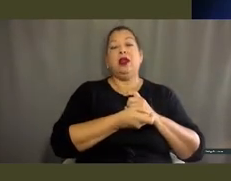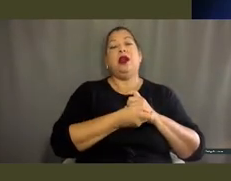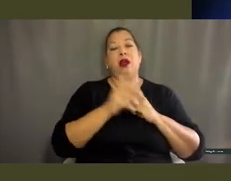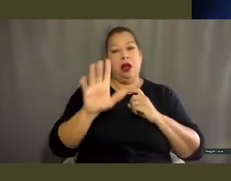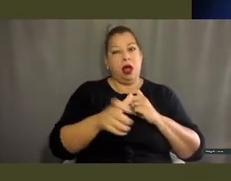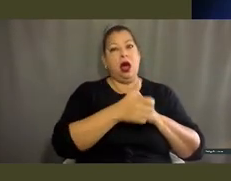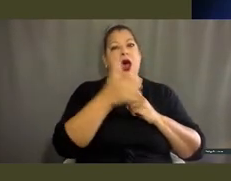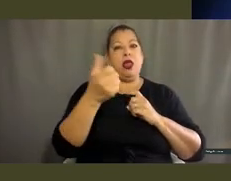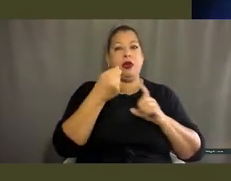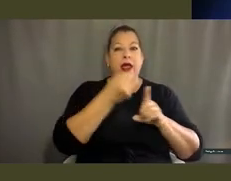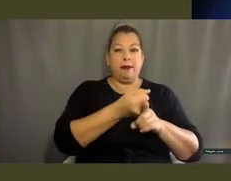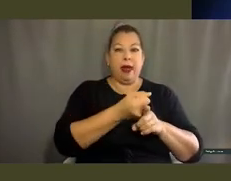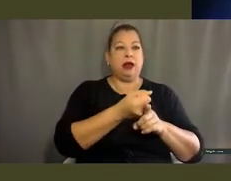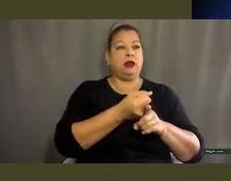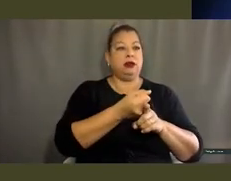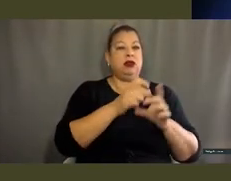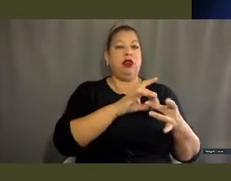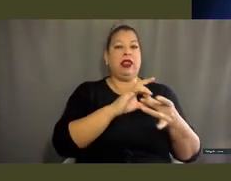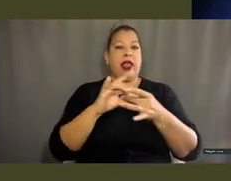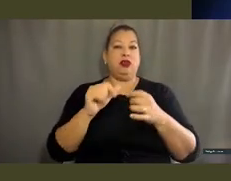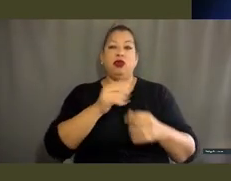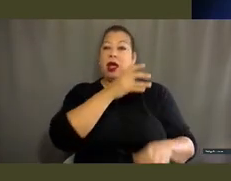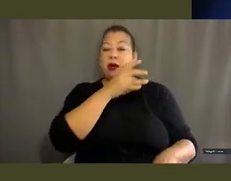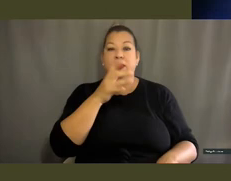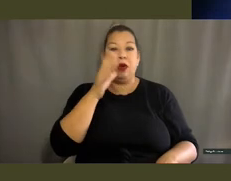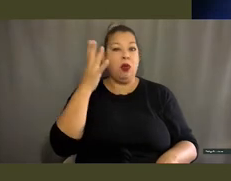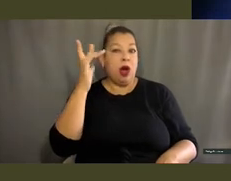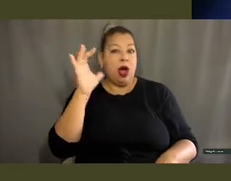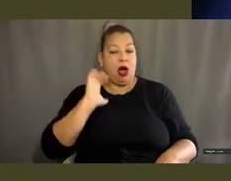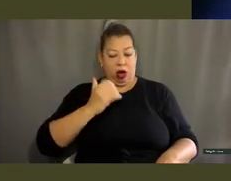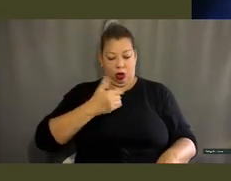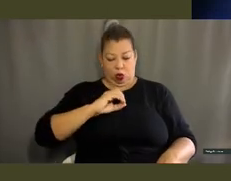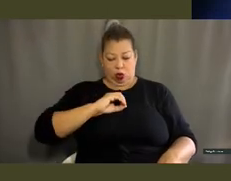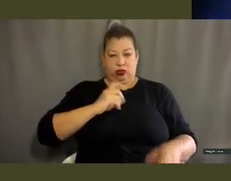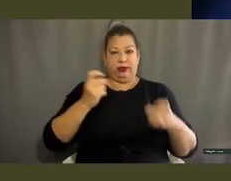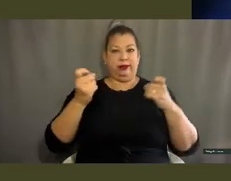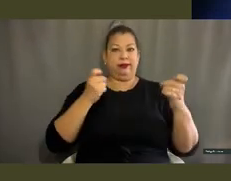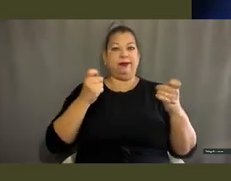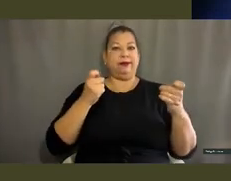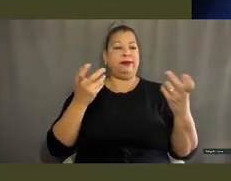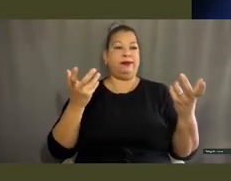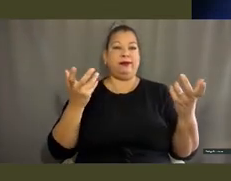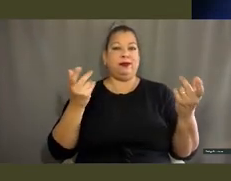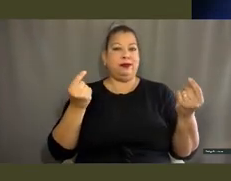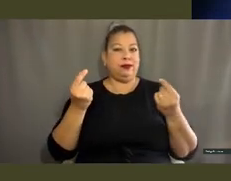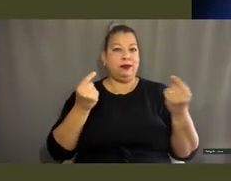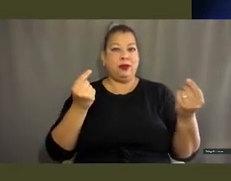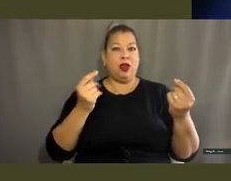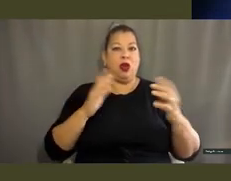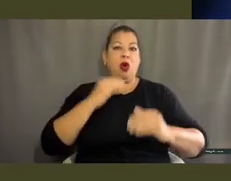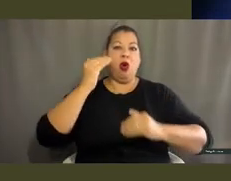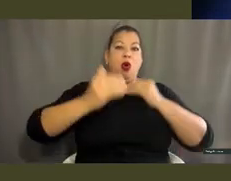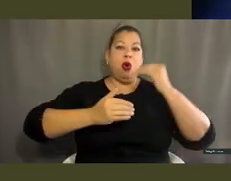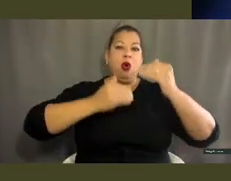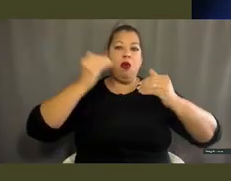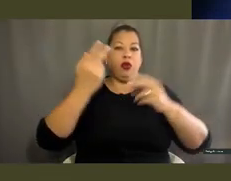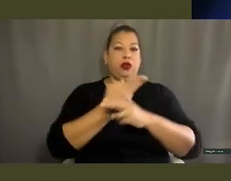impacts on agriculture that result from our own management practices. The overapplication of nutrients, for example,